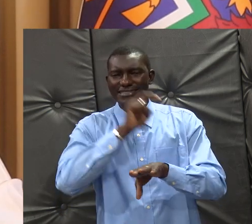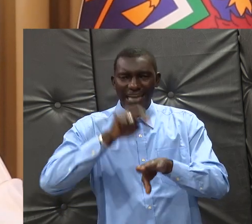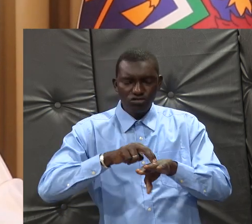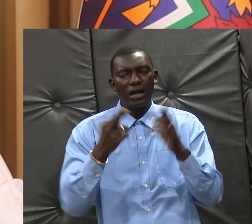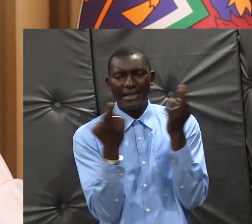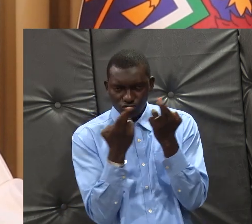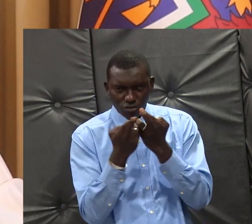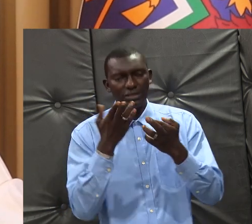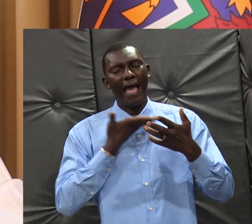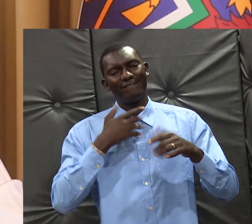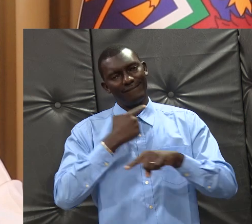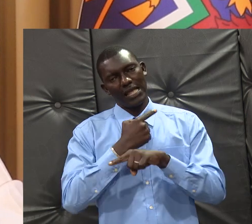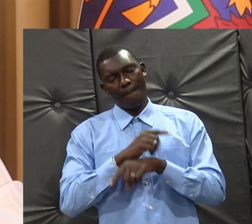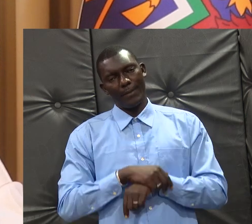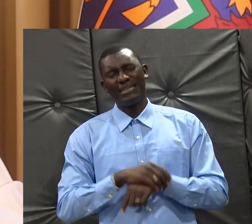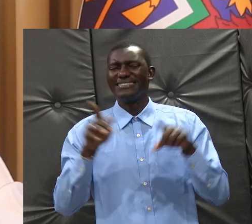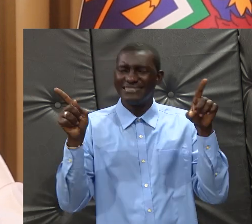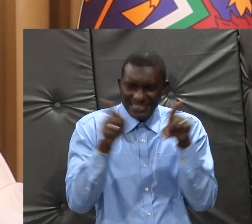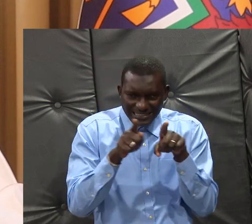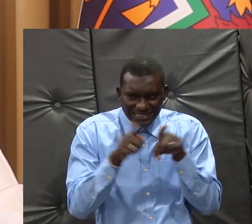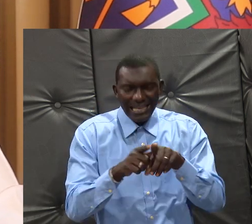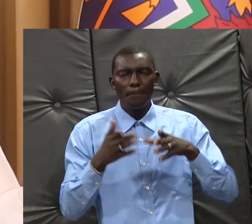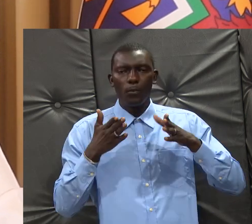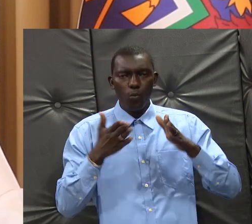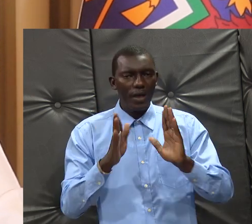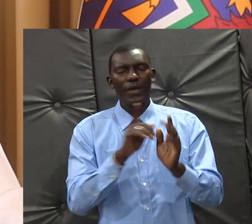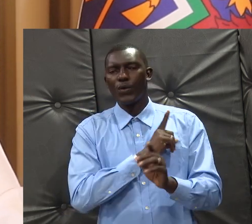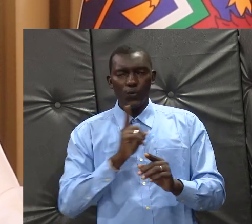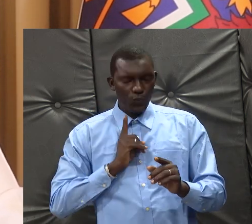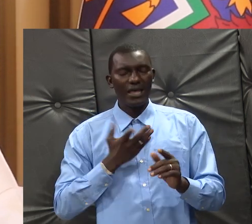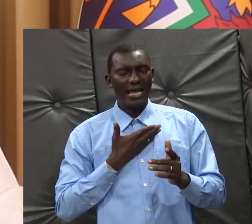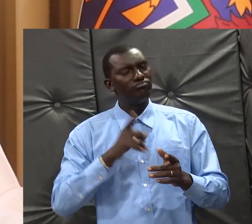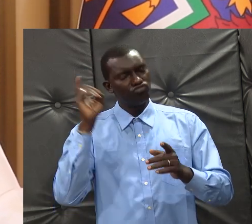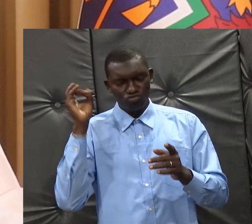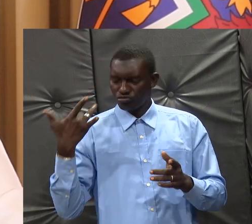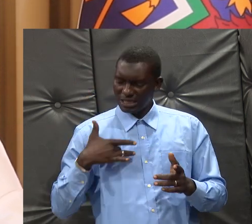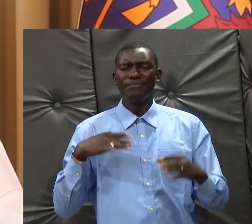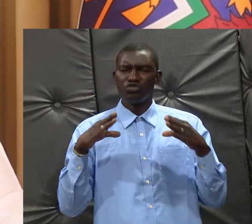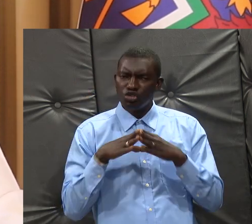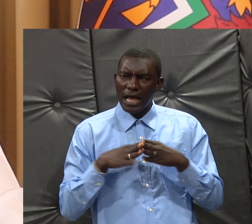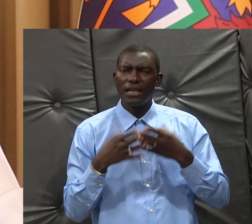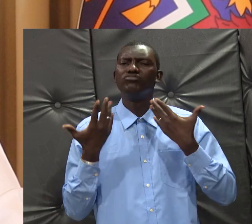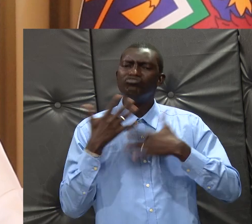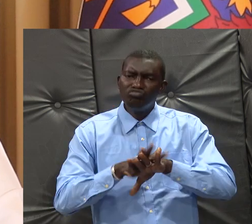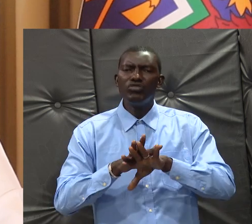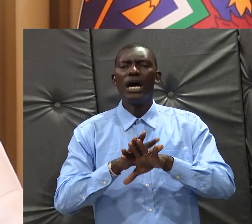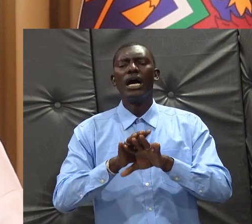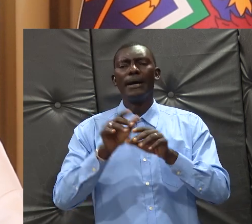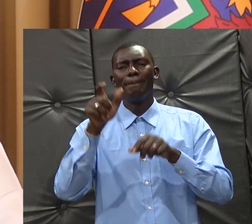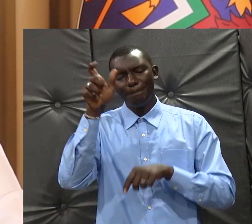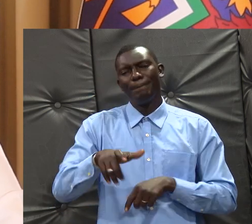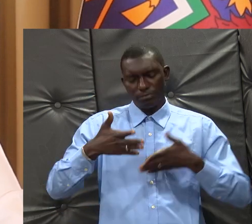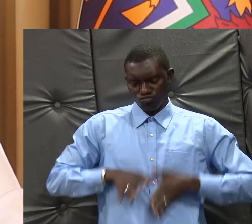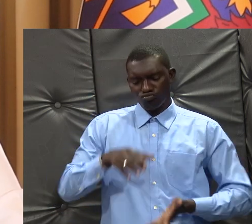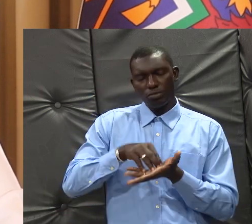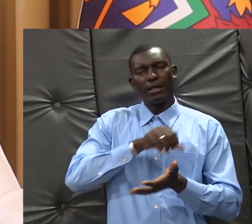The unrest and instability experienced in our countries should alert us to work together to develop the